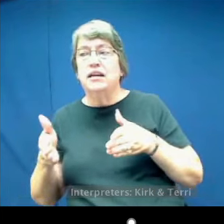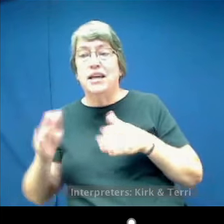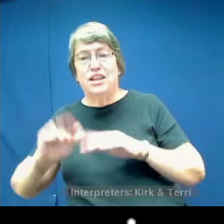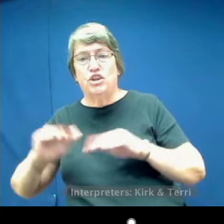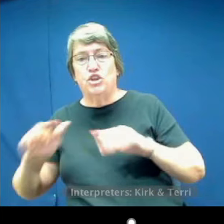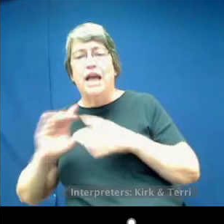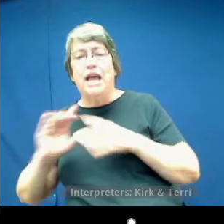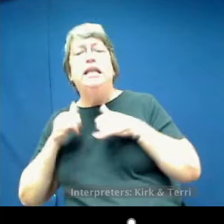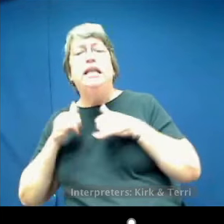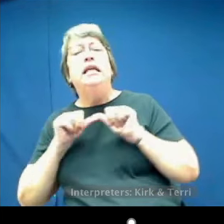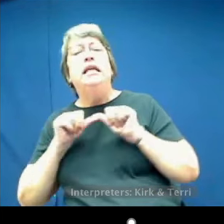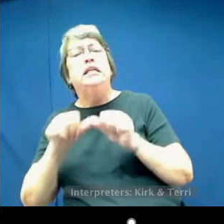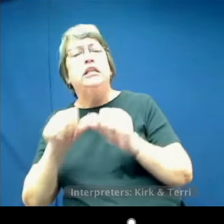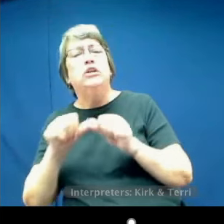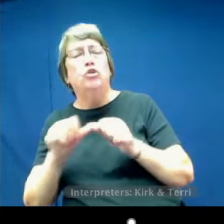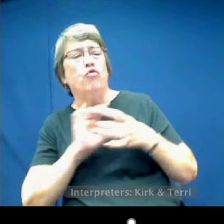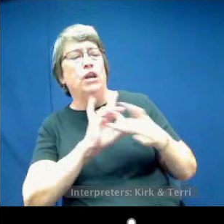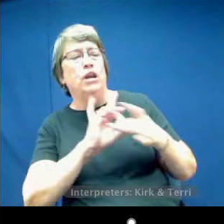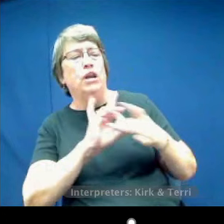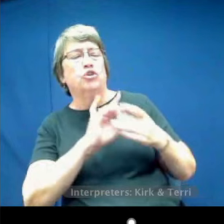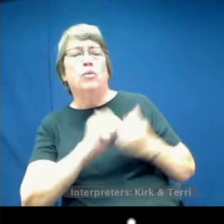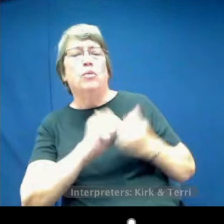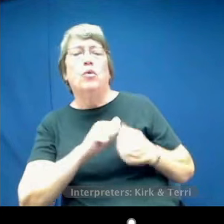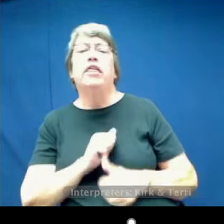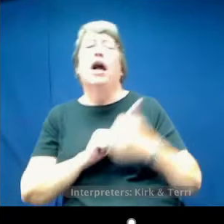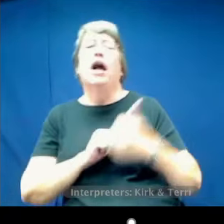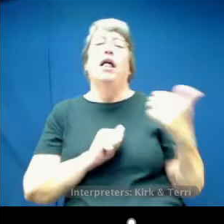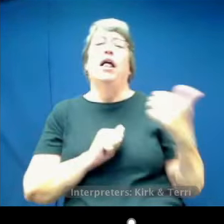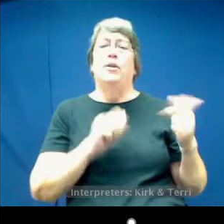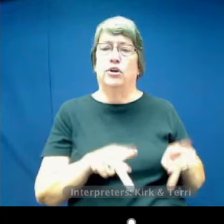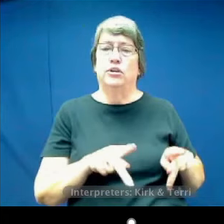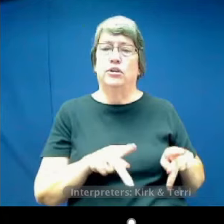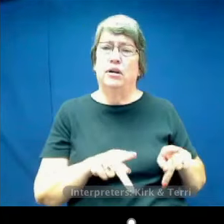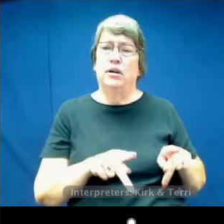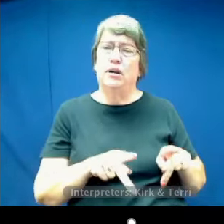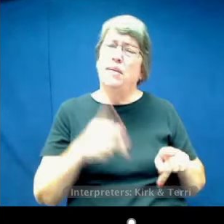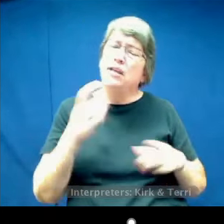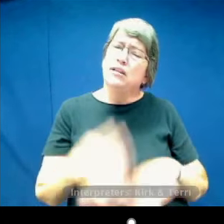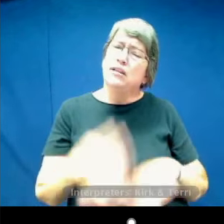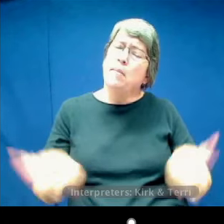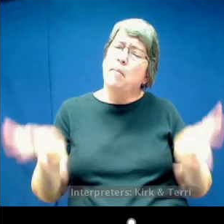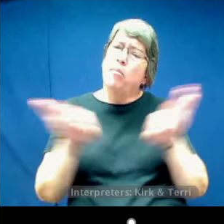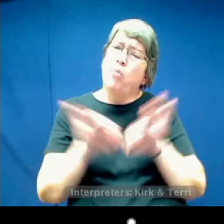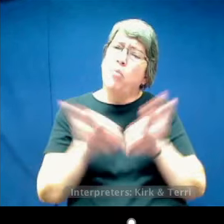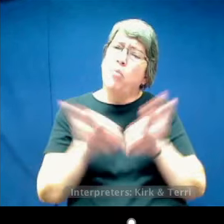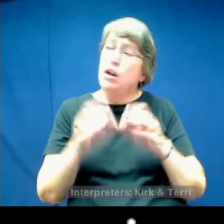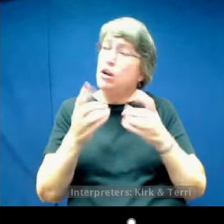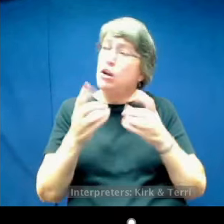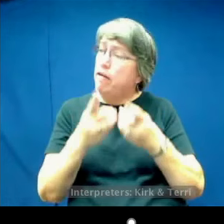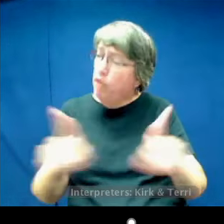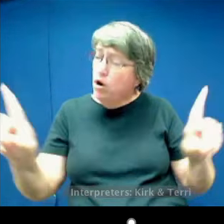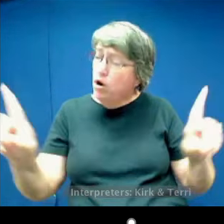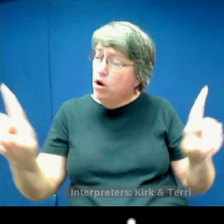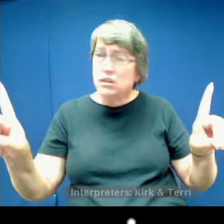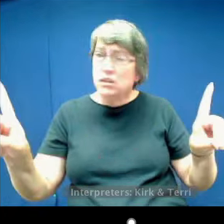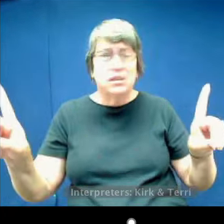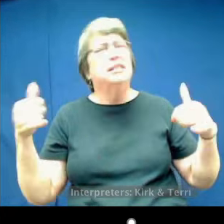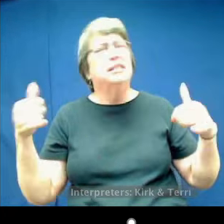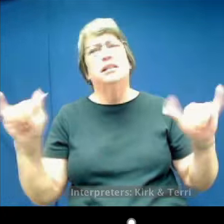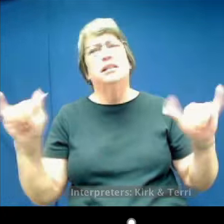other parent, or extended family. Courts want to see parents who are divorced get along and